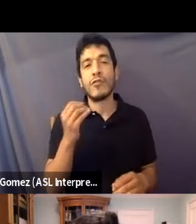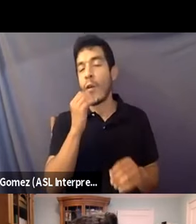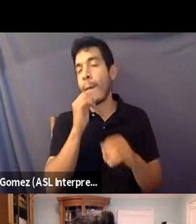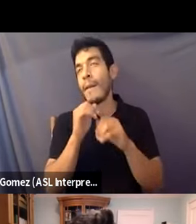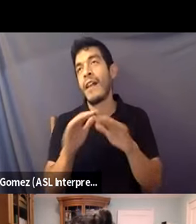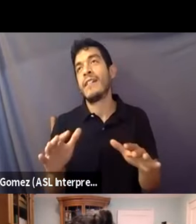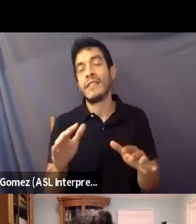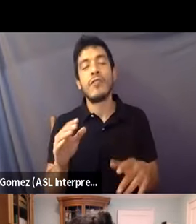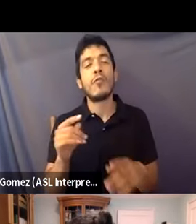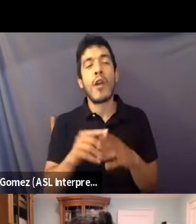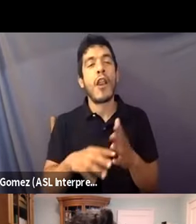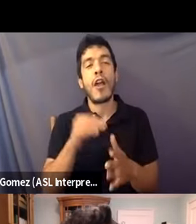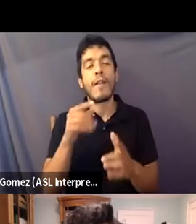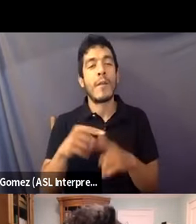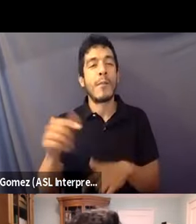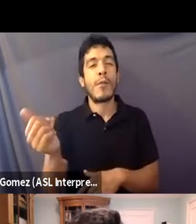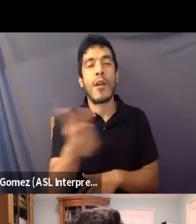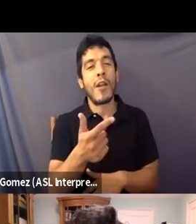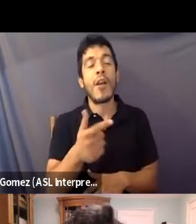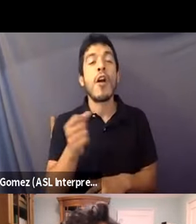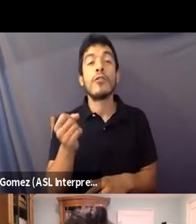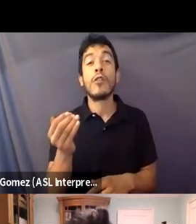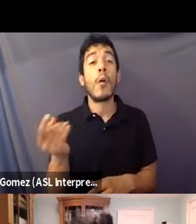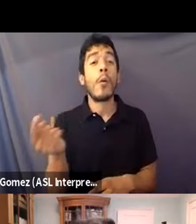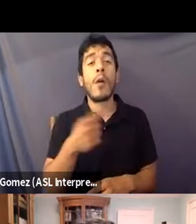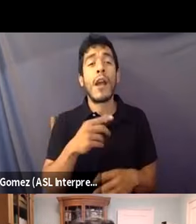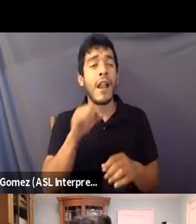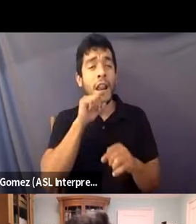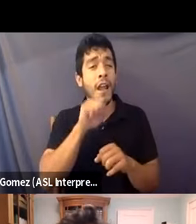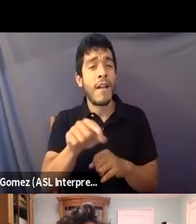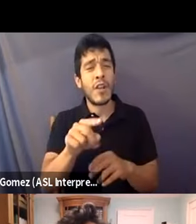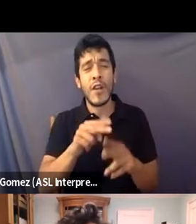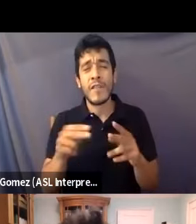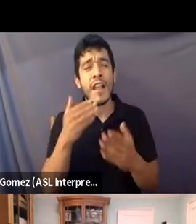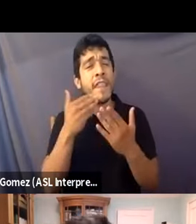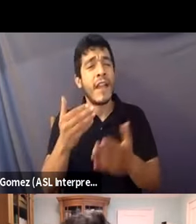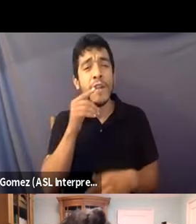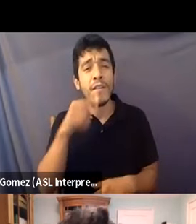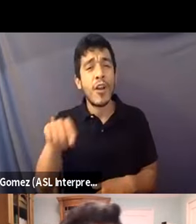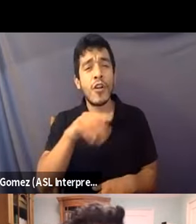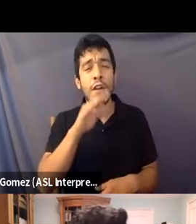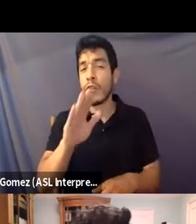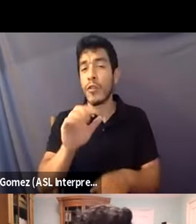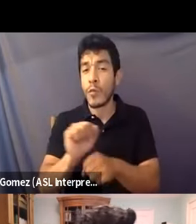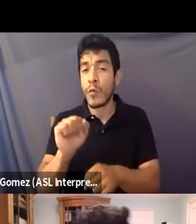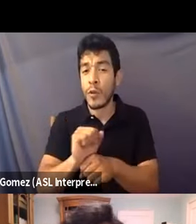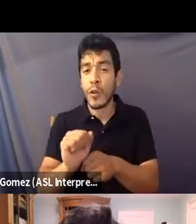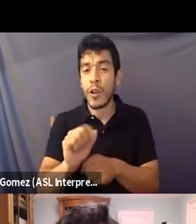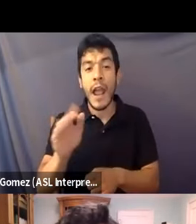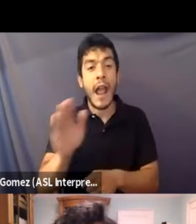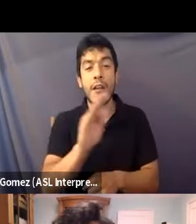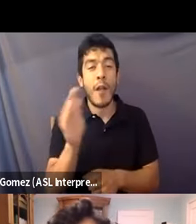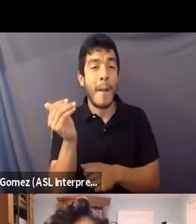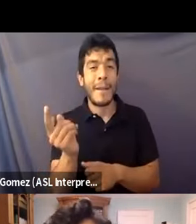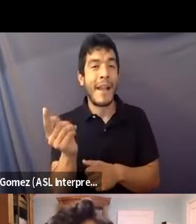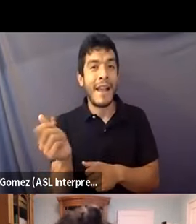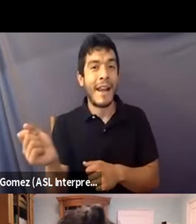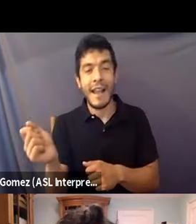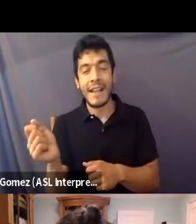learn from you all. So we love you. We are grateful to you for your tireless work. And your badassery in general.